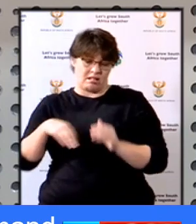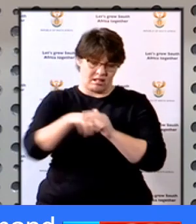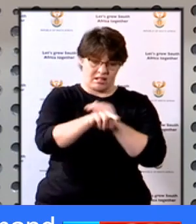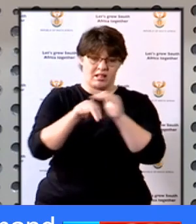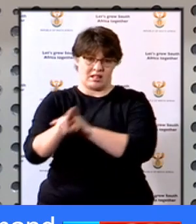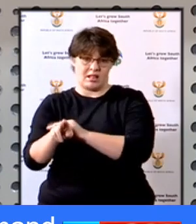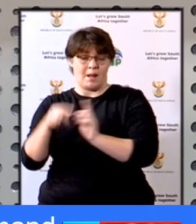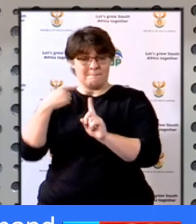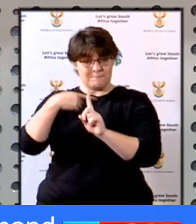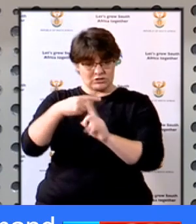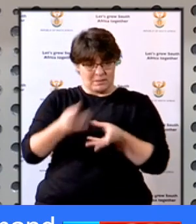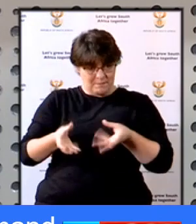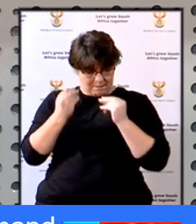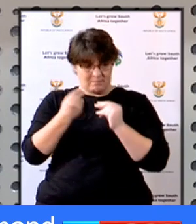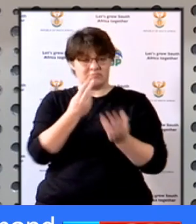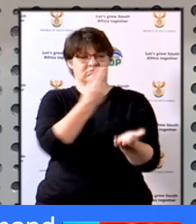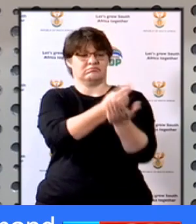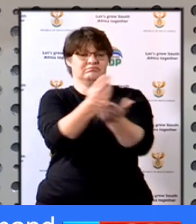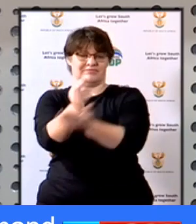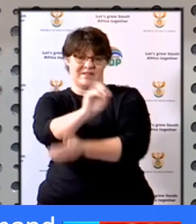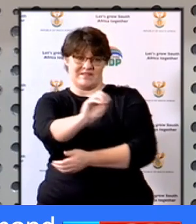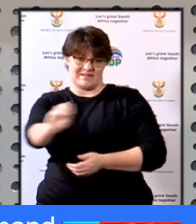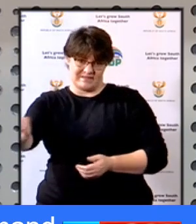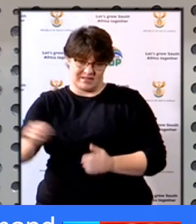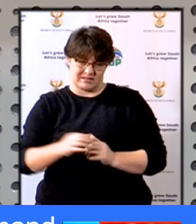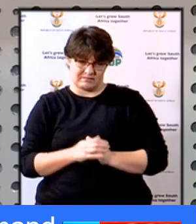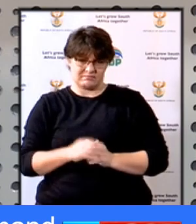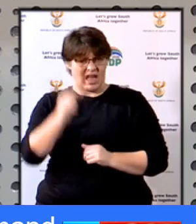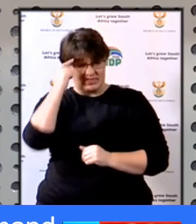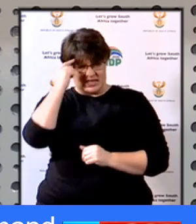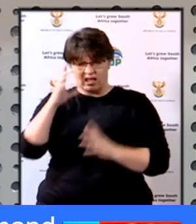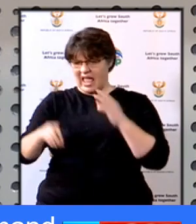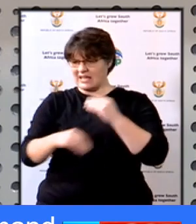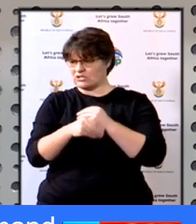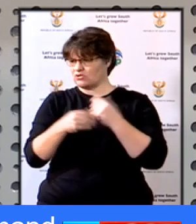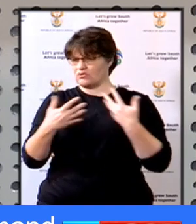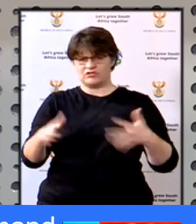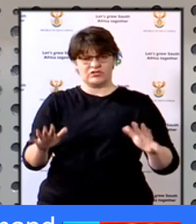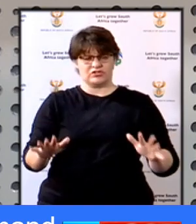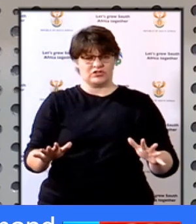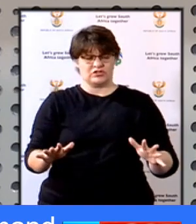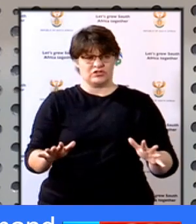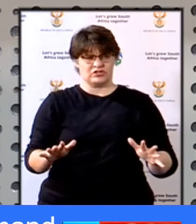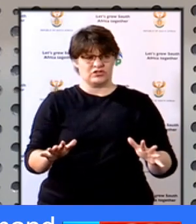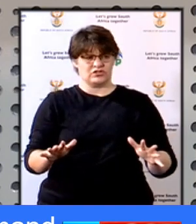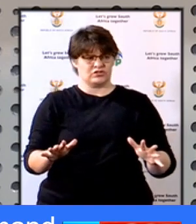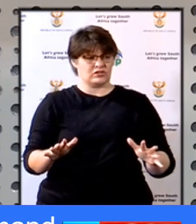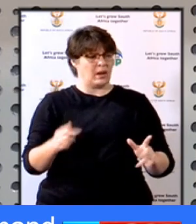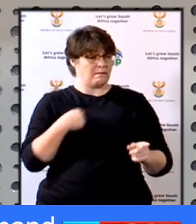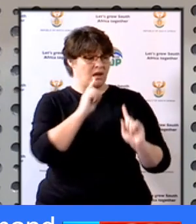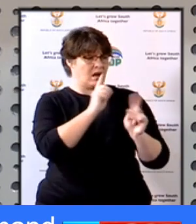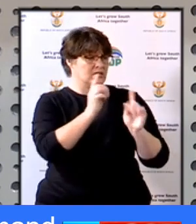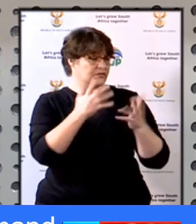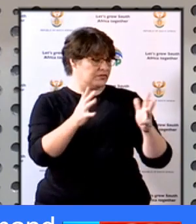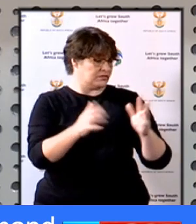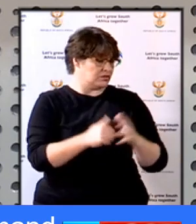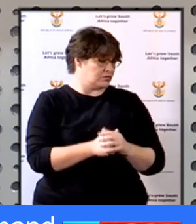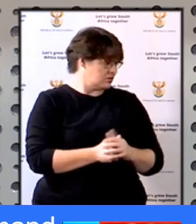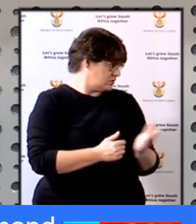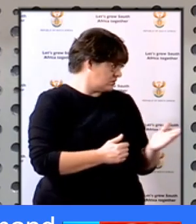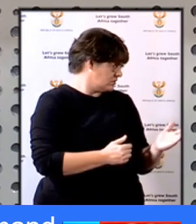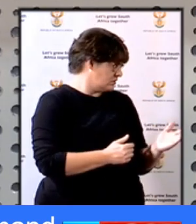be COVID positive. I think, colleague, those were the additional questions that I could answer.